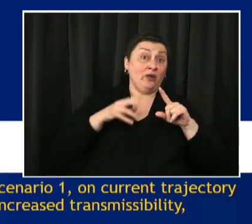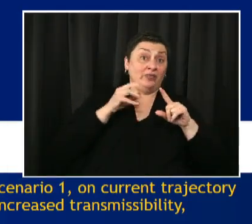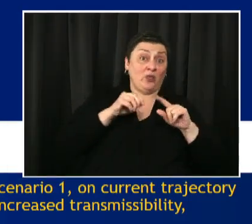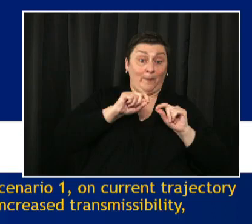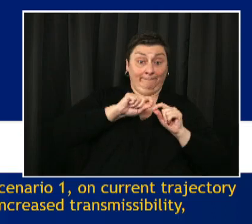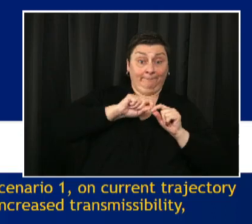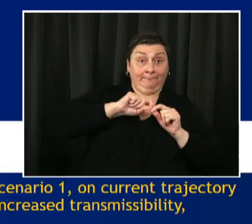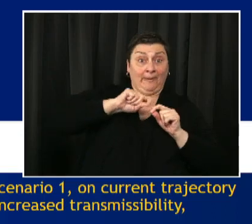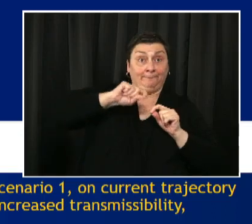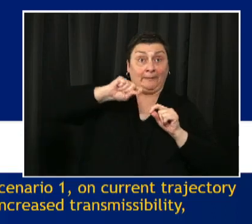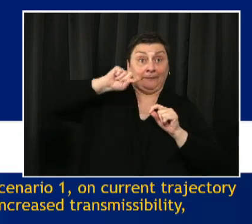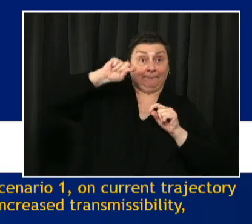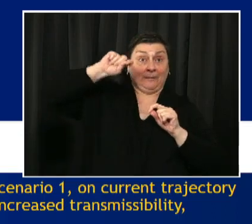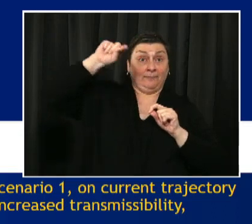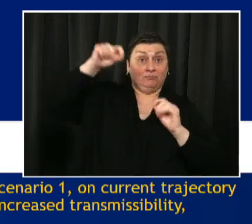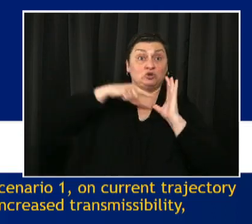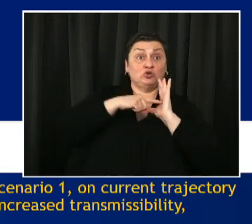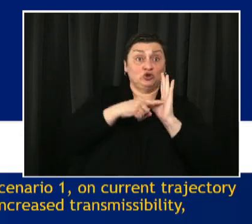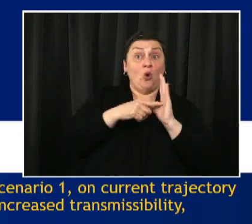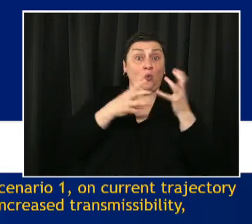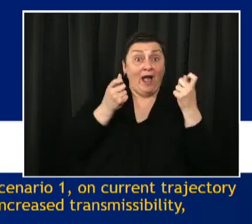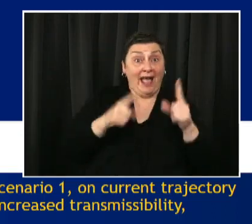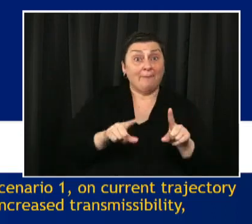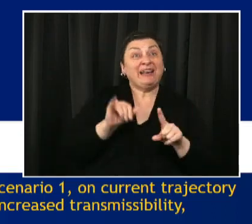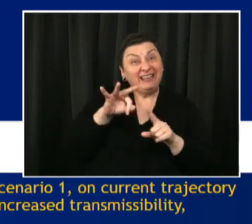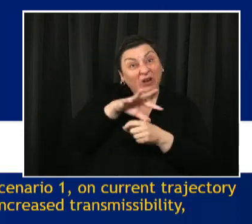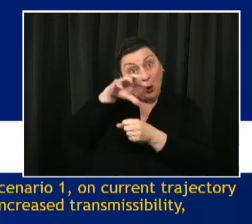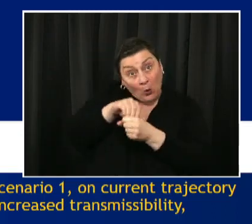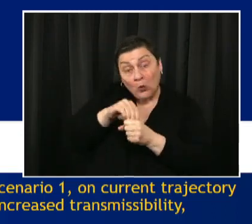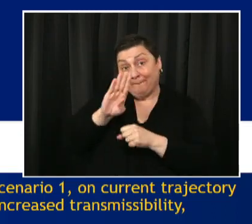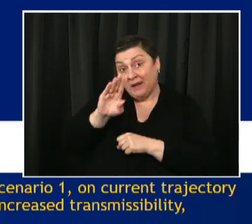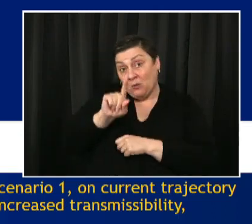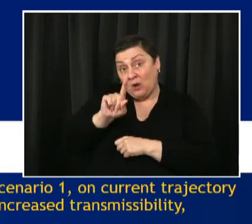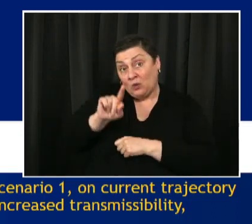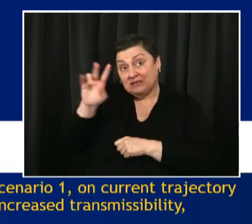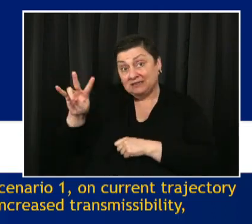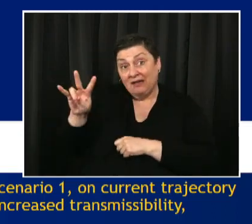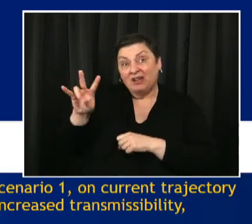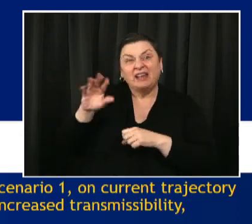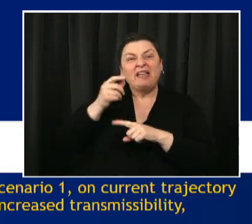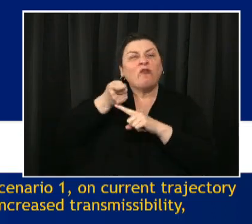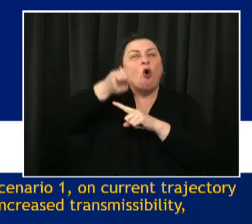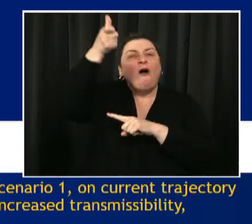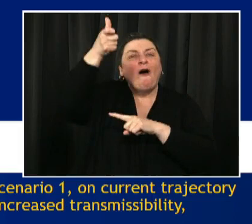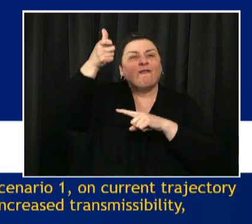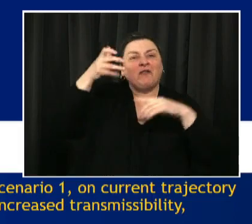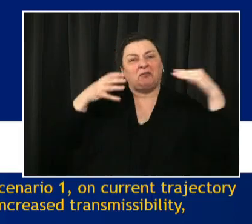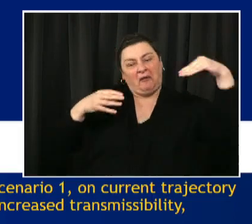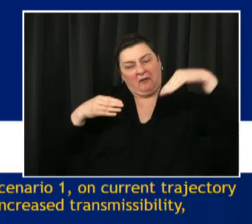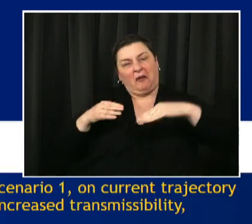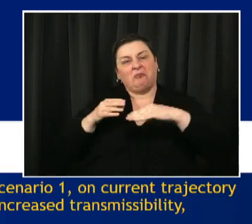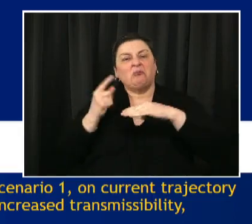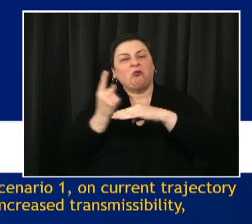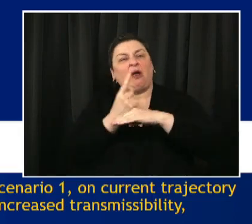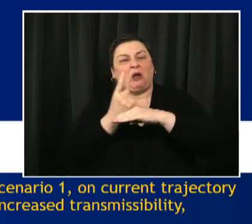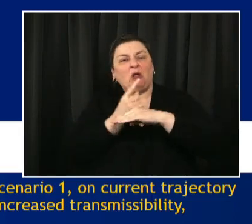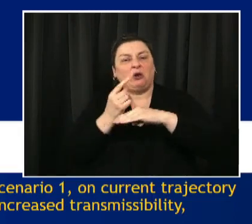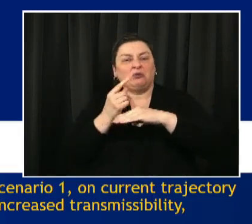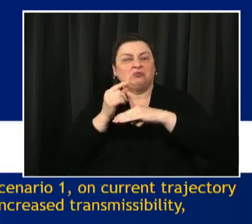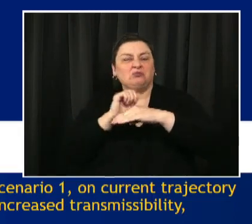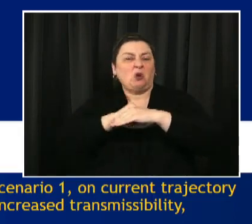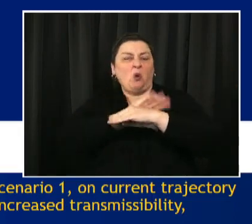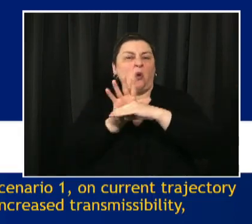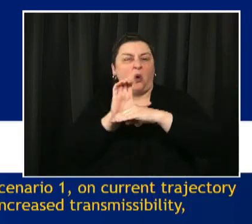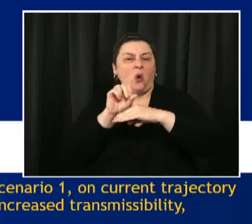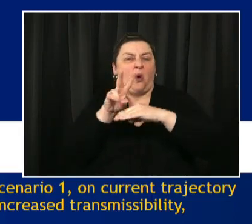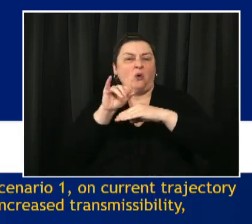the solid lines without B117. And again, just looking at the figure for hospitalizations, you can see the jump,